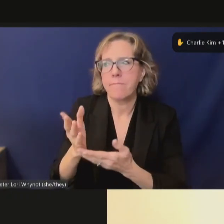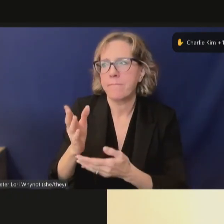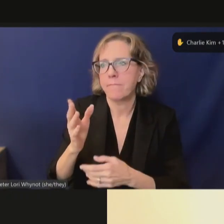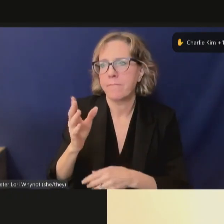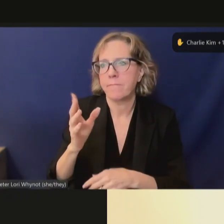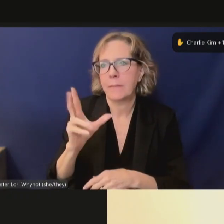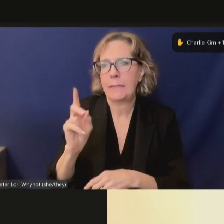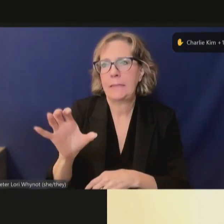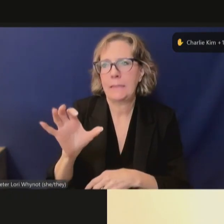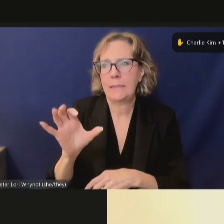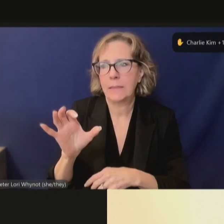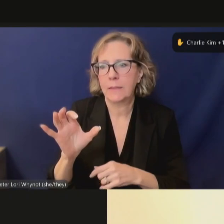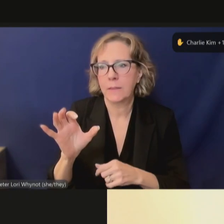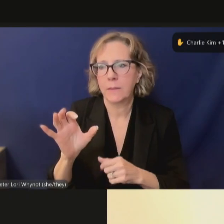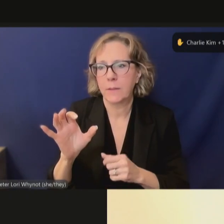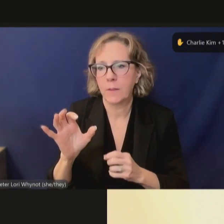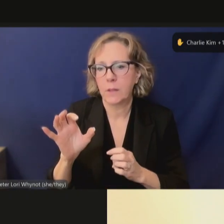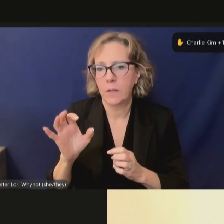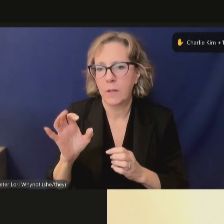But